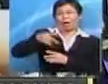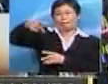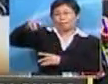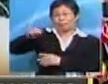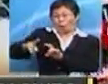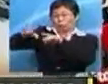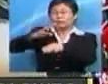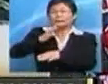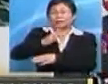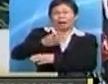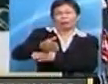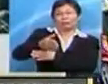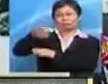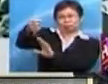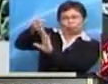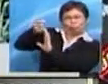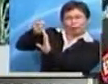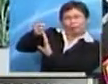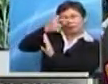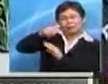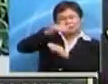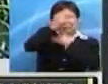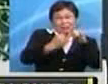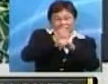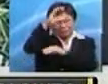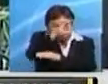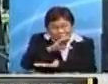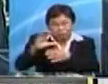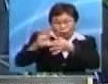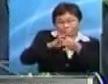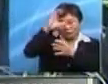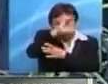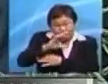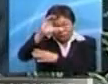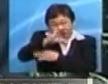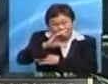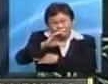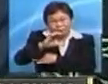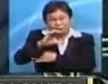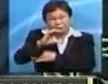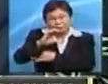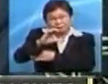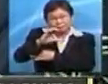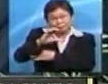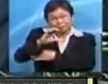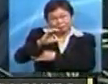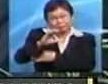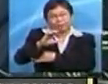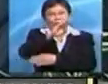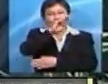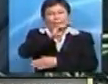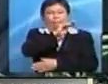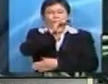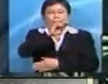The international cooperation underway in the search for MH370 is nothing short of tremendous. The militaries